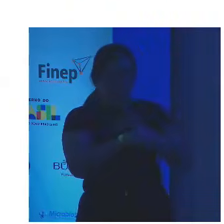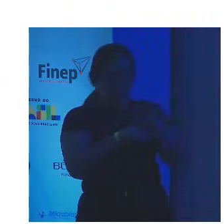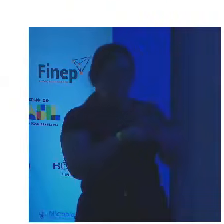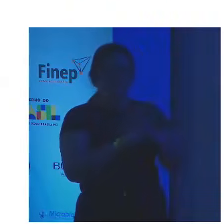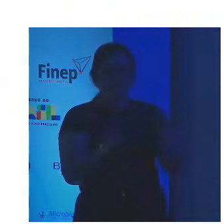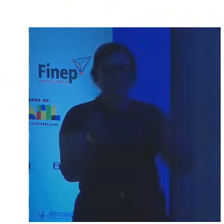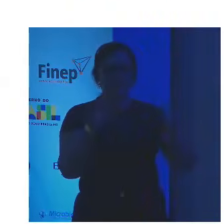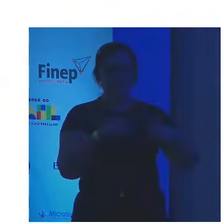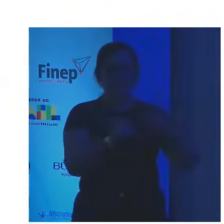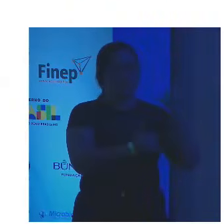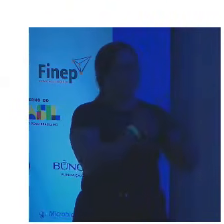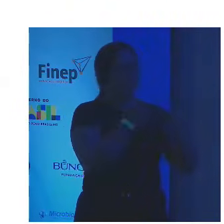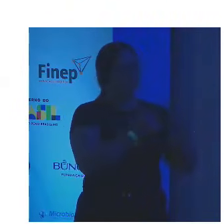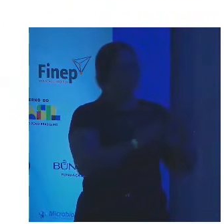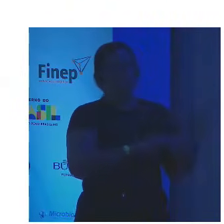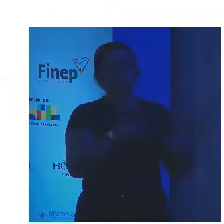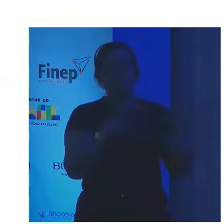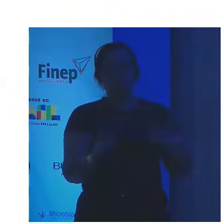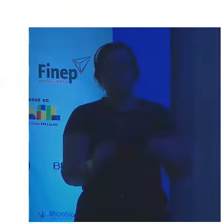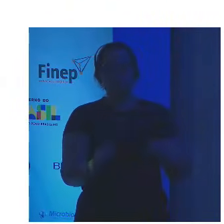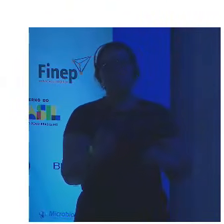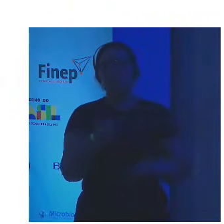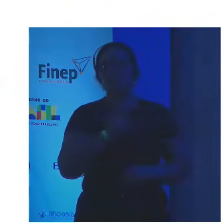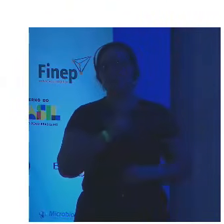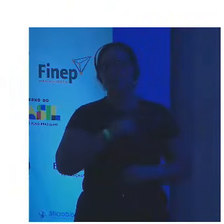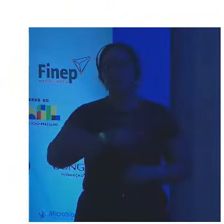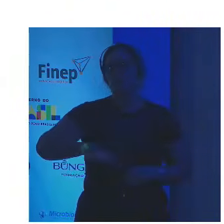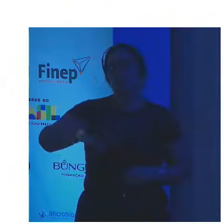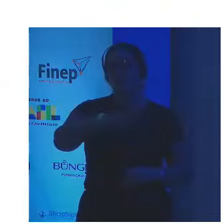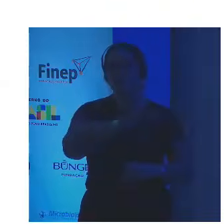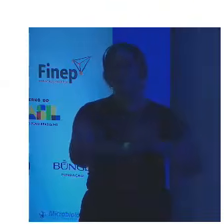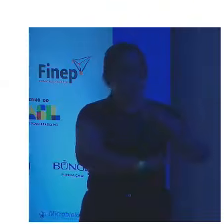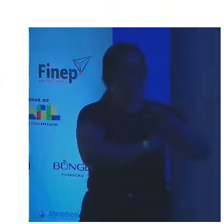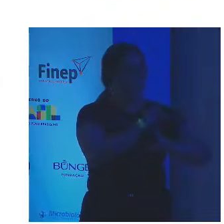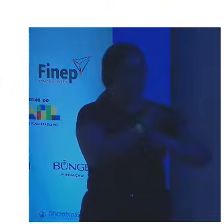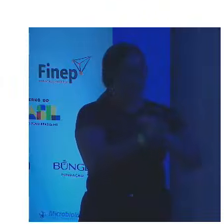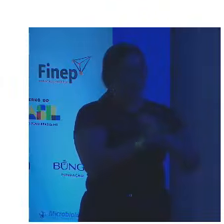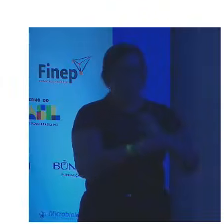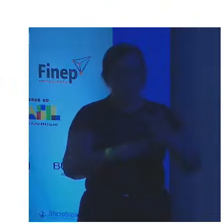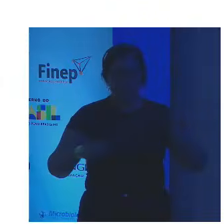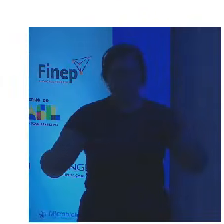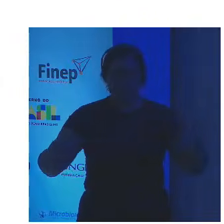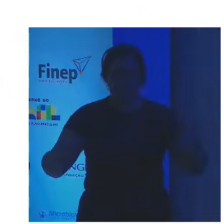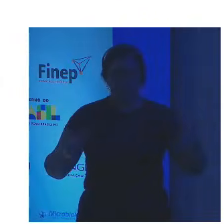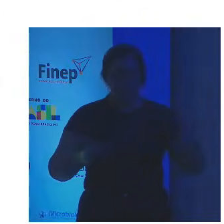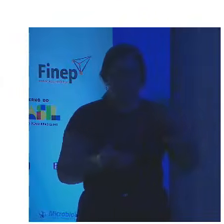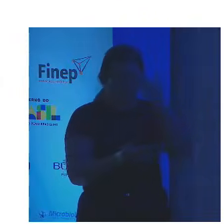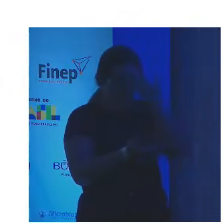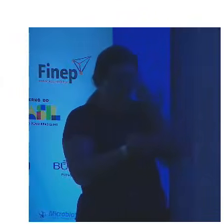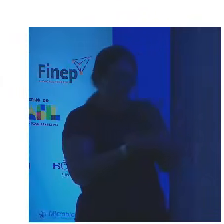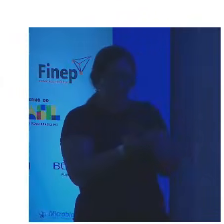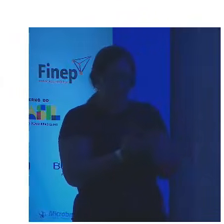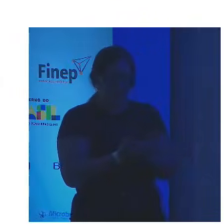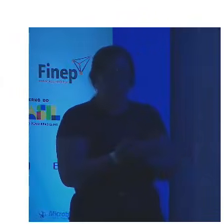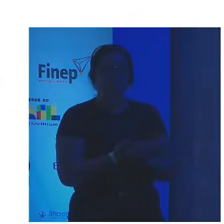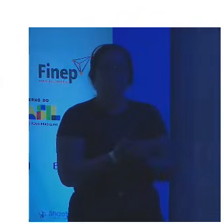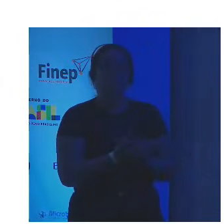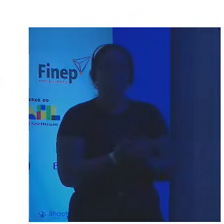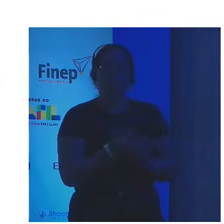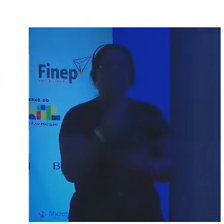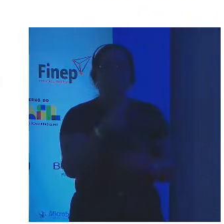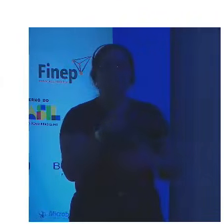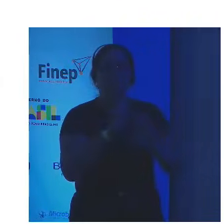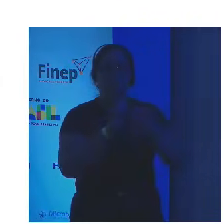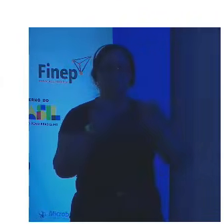this super digital space that you can trust. You're in a trusted framework, trusted area with